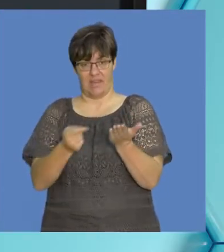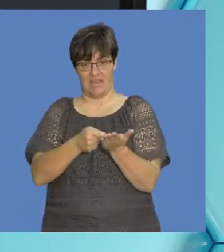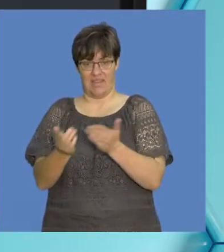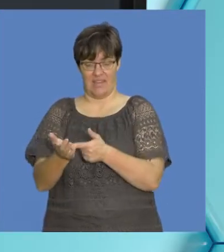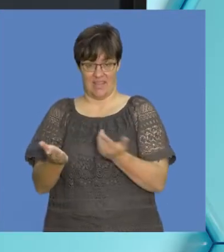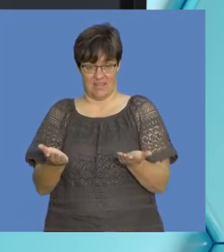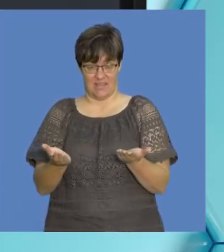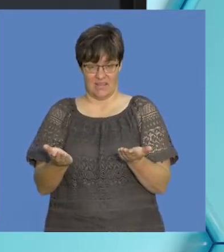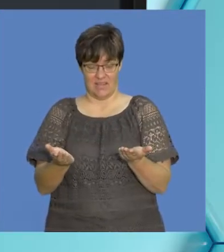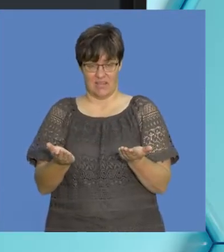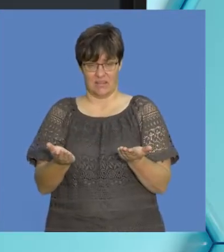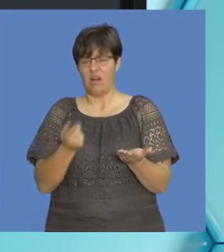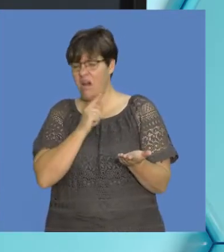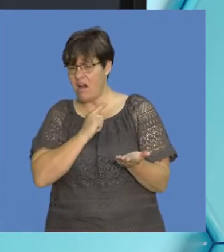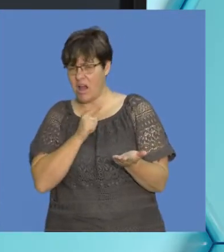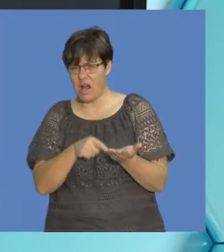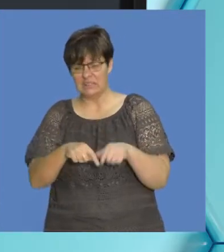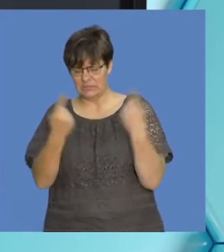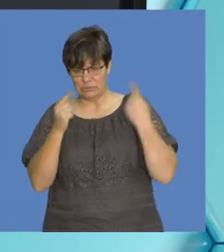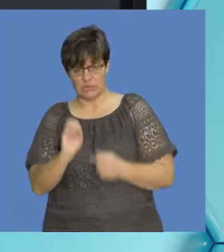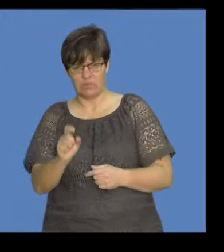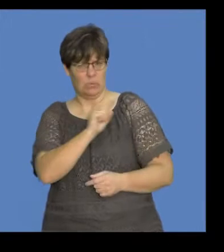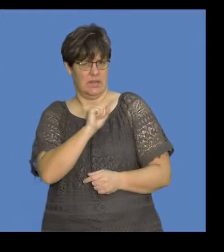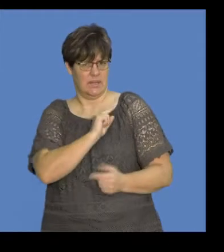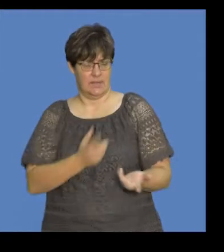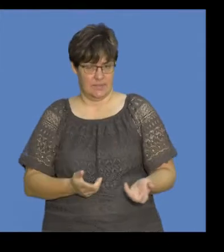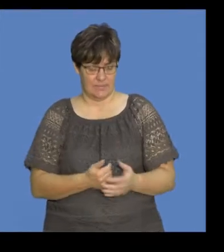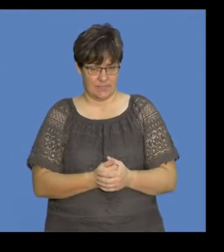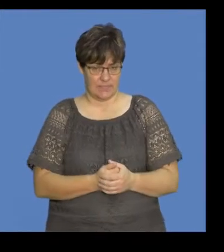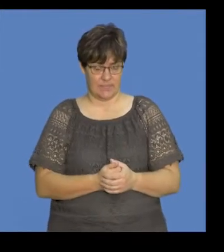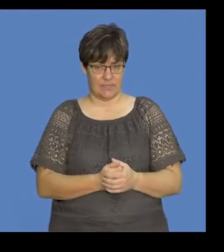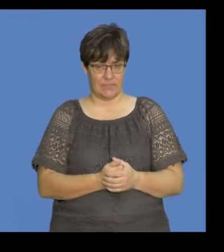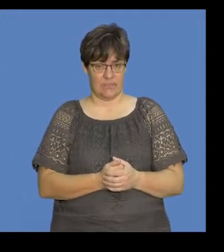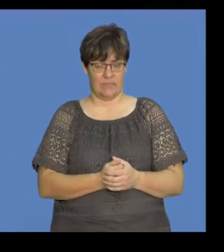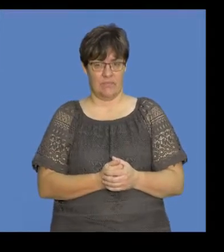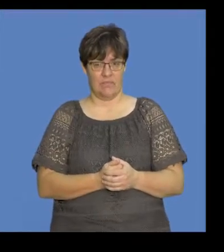to understand why the differences. Okay, then